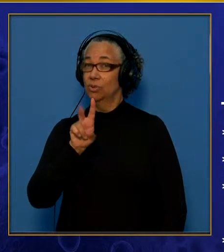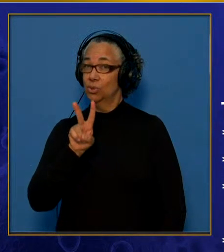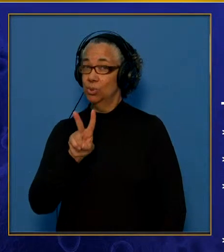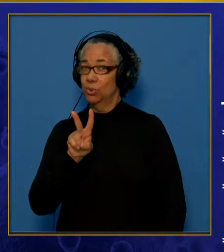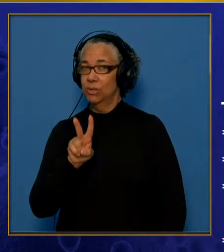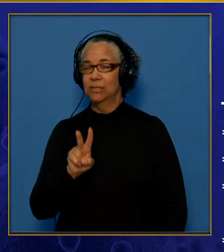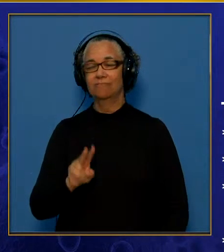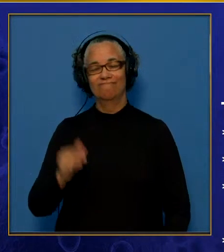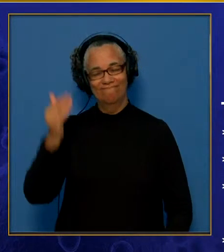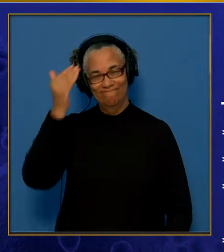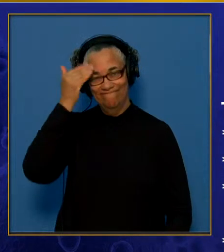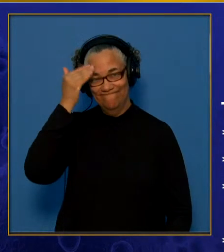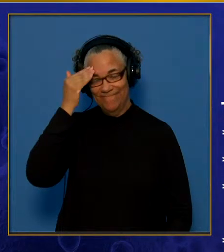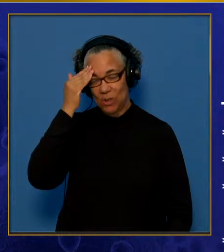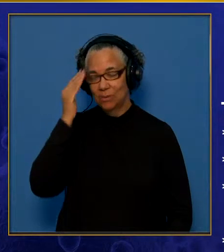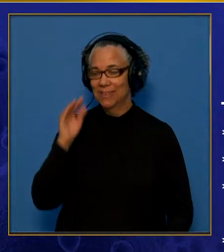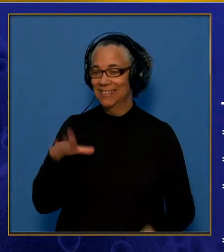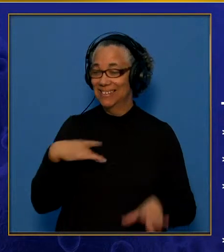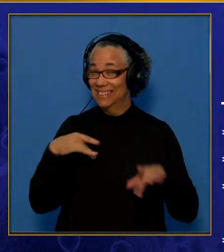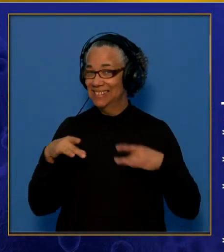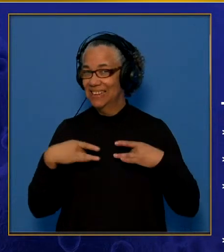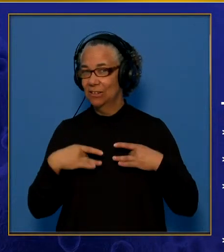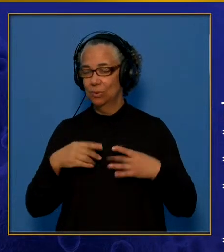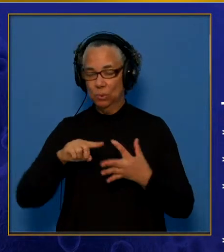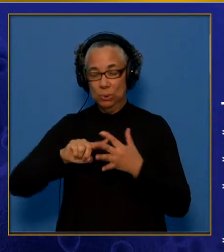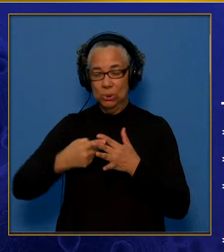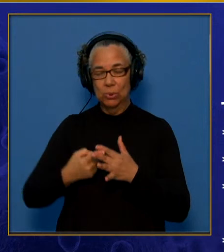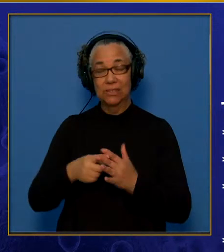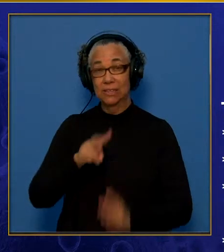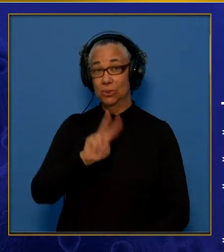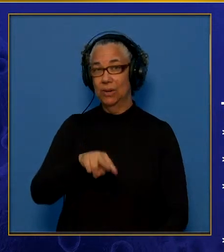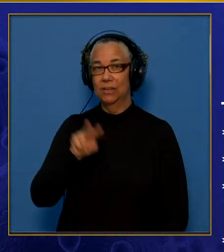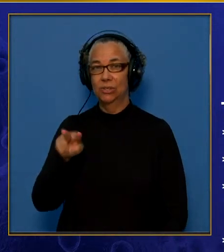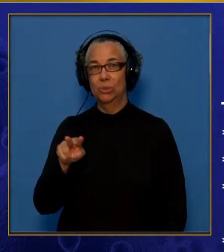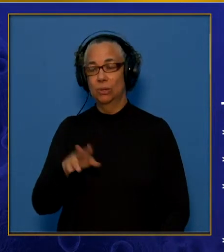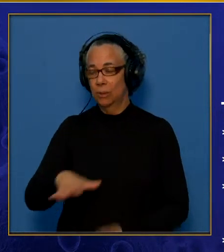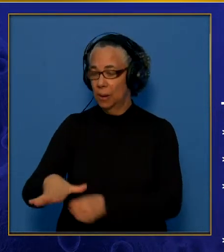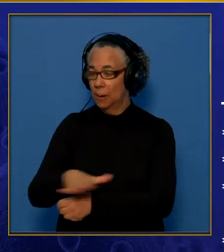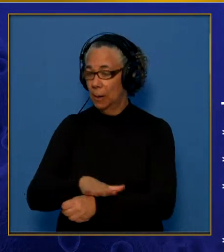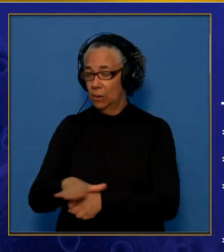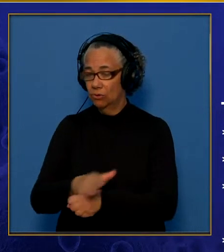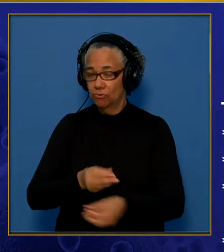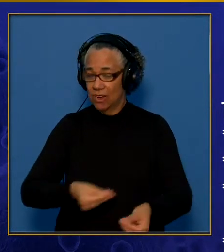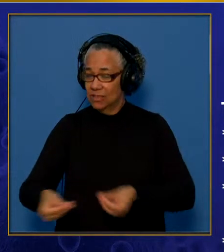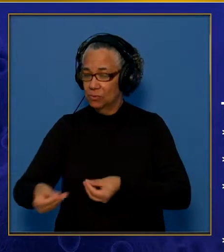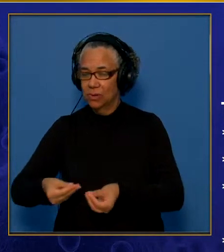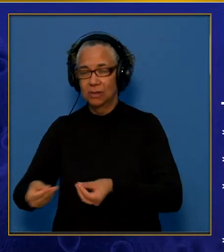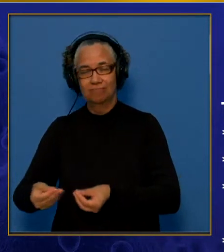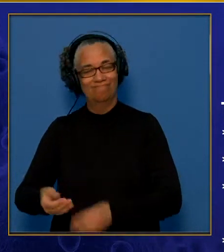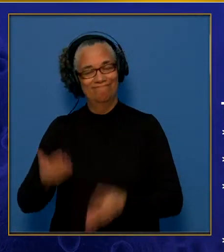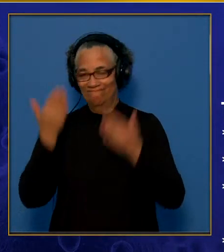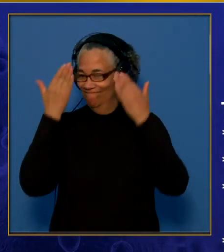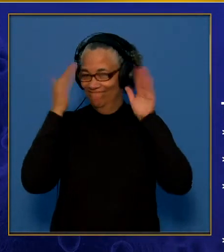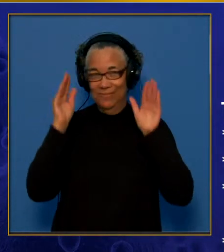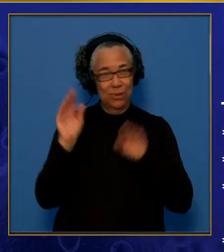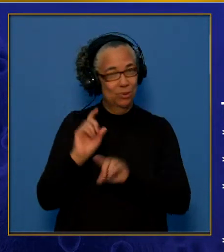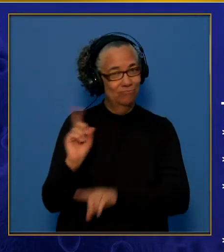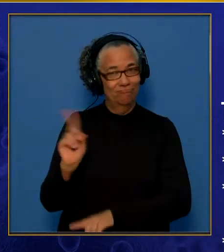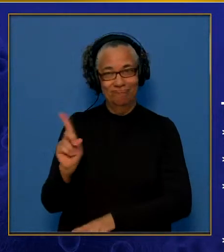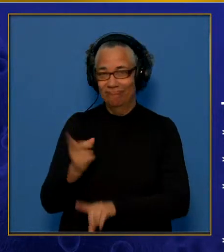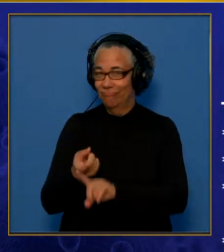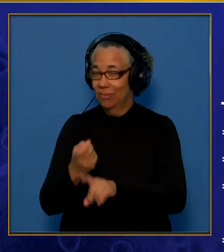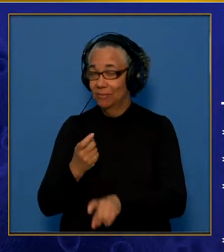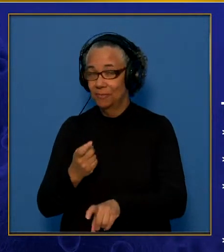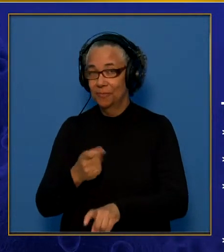known contact or source, and 22 are local transmission with an unknown contact or source, and 81 are